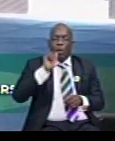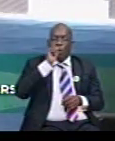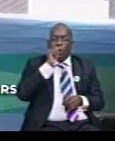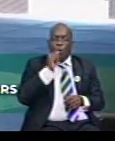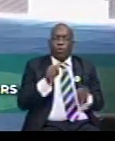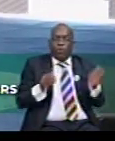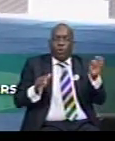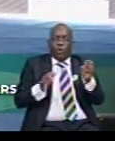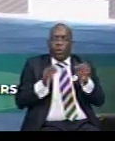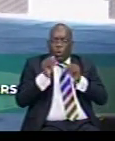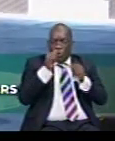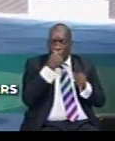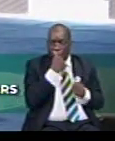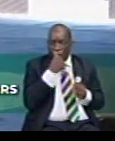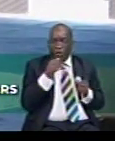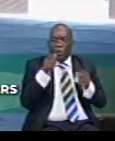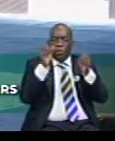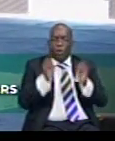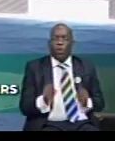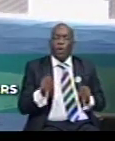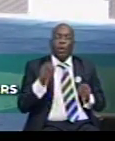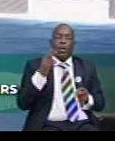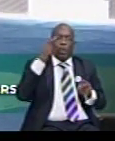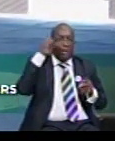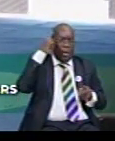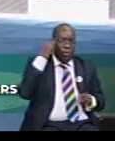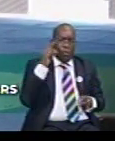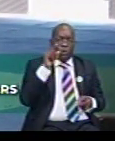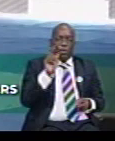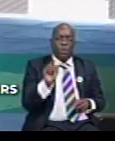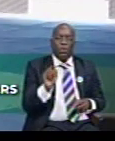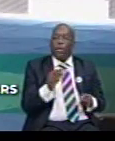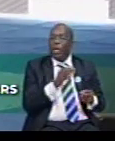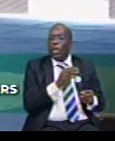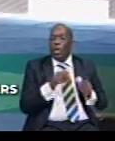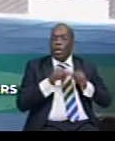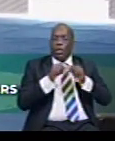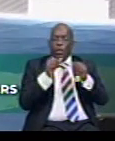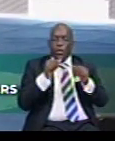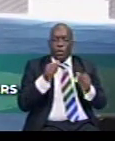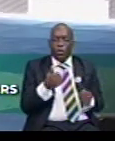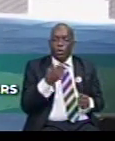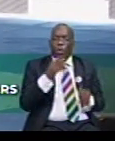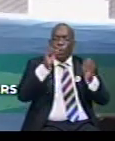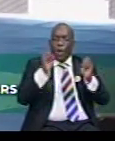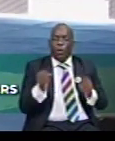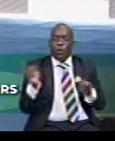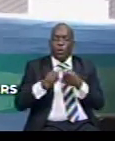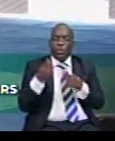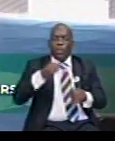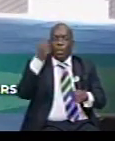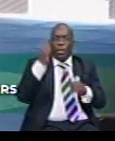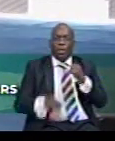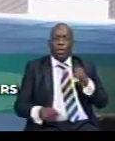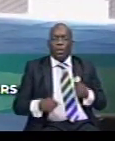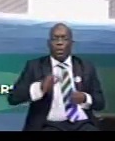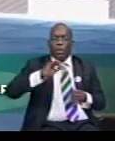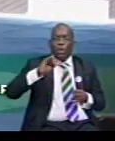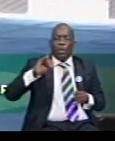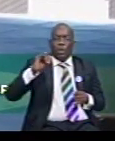Moses, enduring power till the end. Joshua, enduring